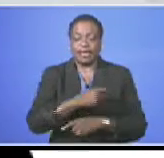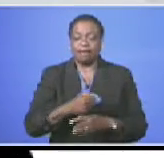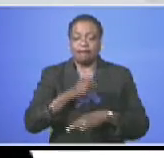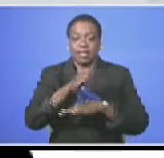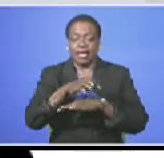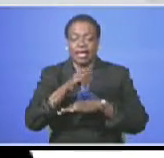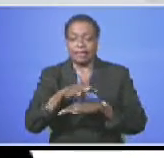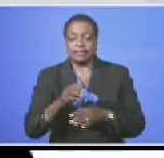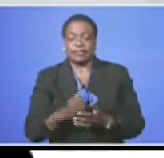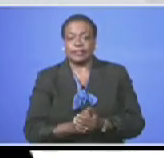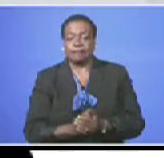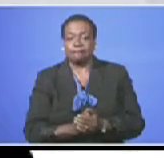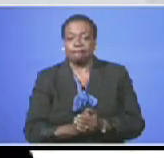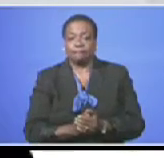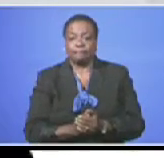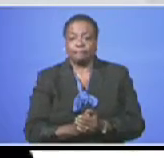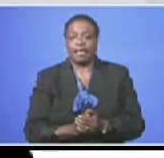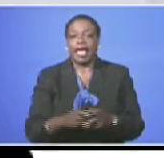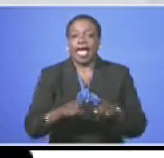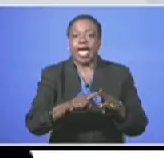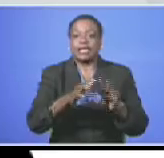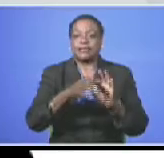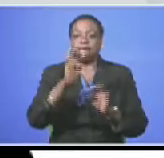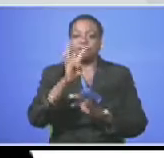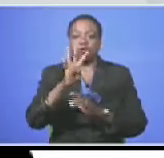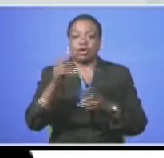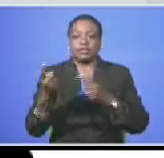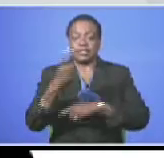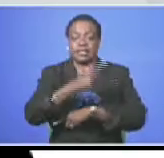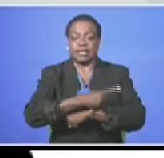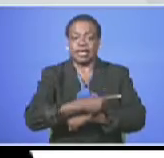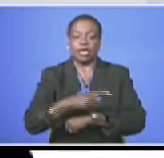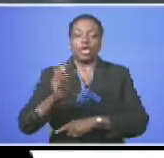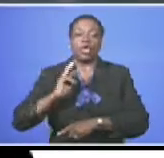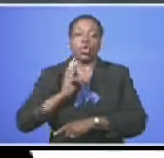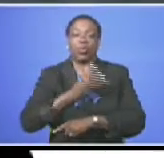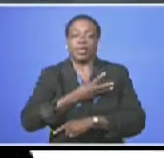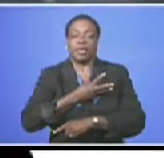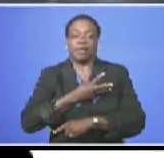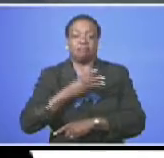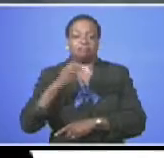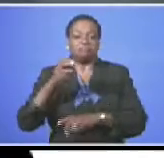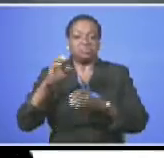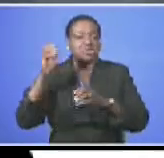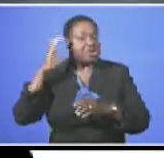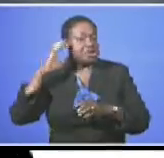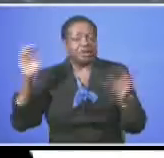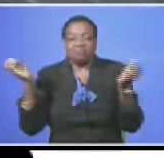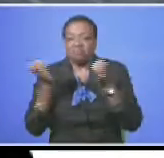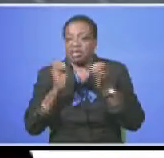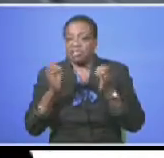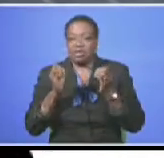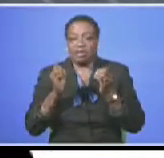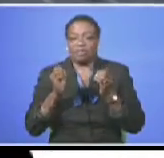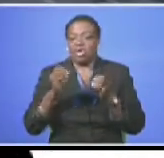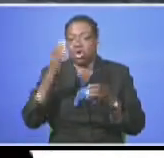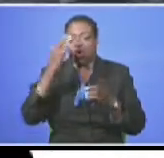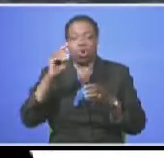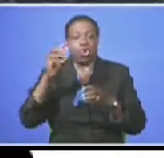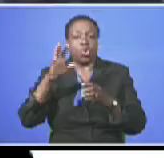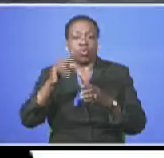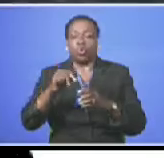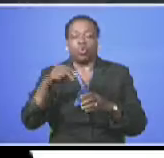I'm happy to report that as of 4 p.m. today, we've received no inquiries, no reason to believe that there were